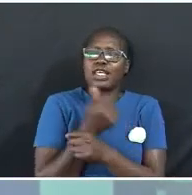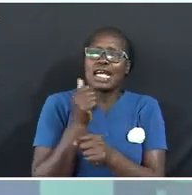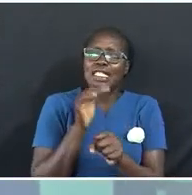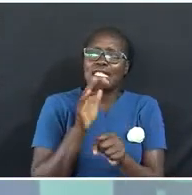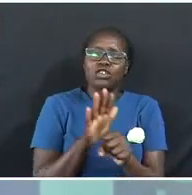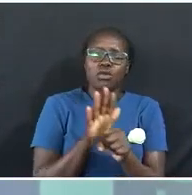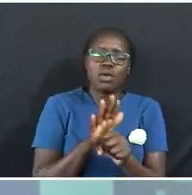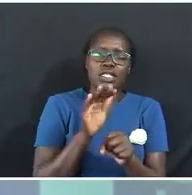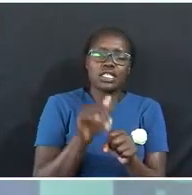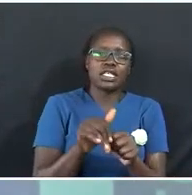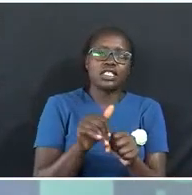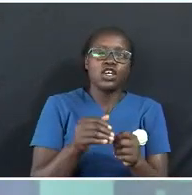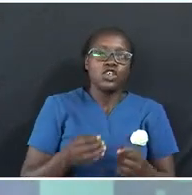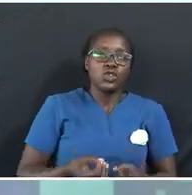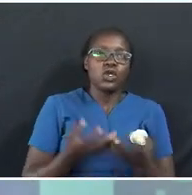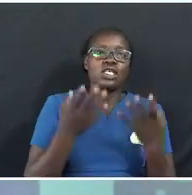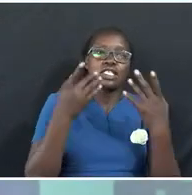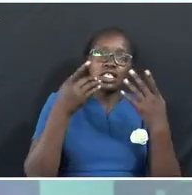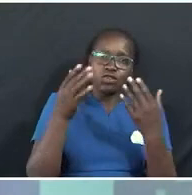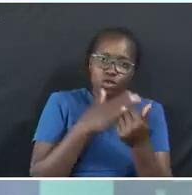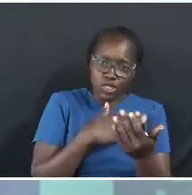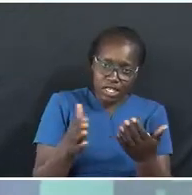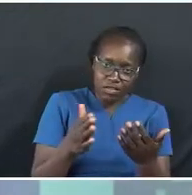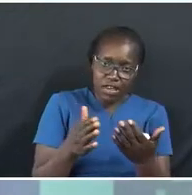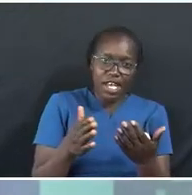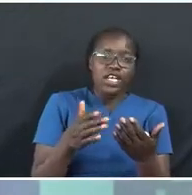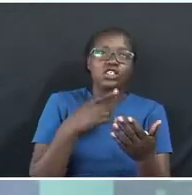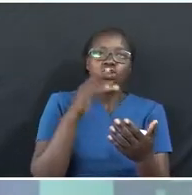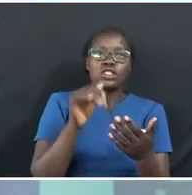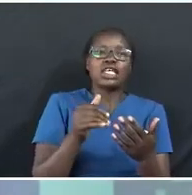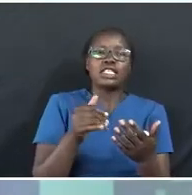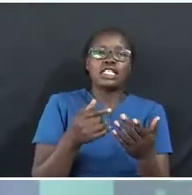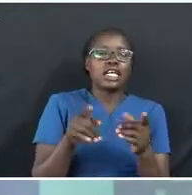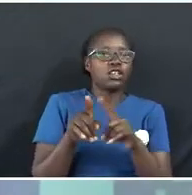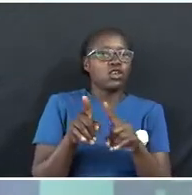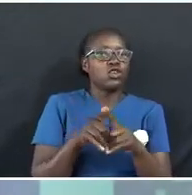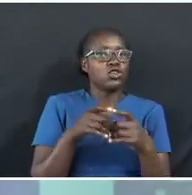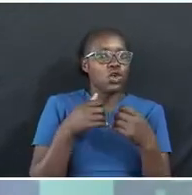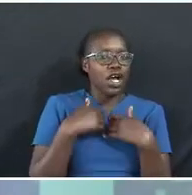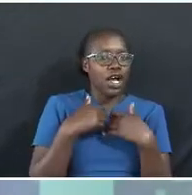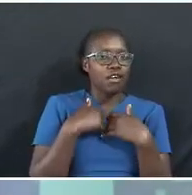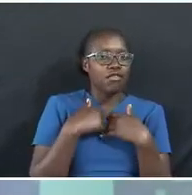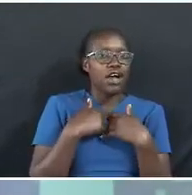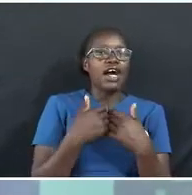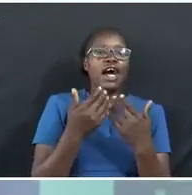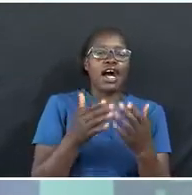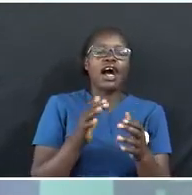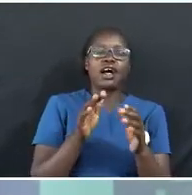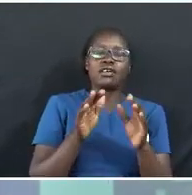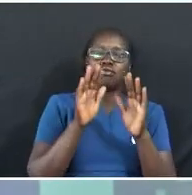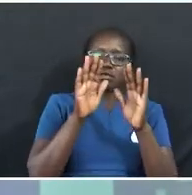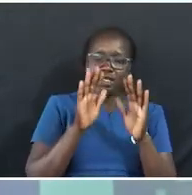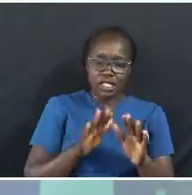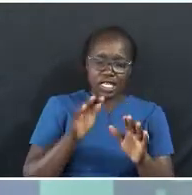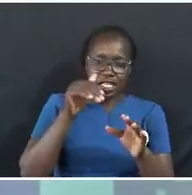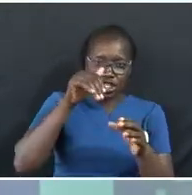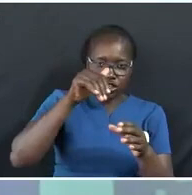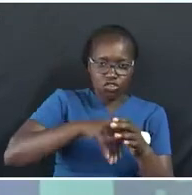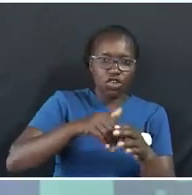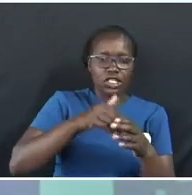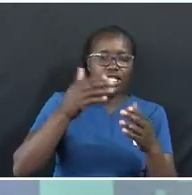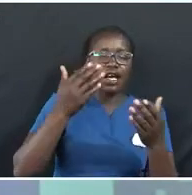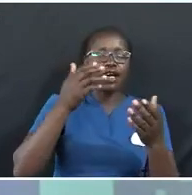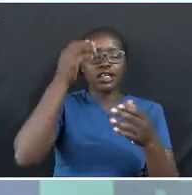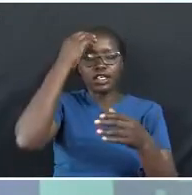much that you can sacrifice whatever it takes so that these people can also have a meaning of life in their lives. And that